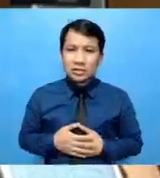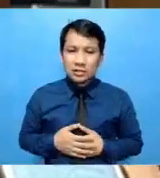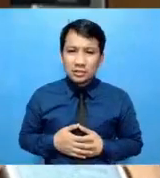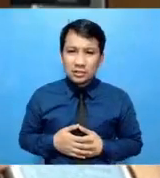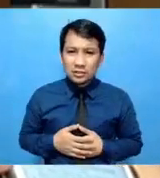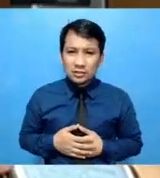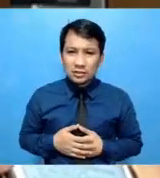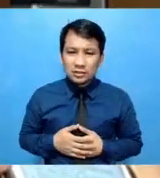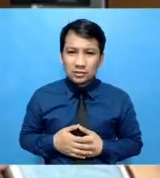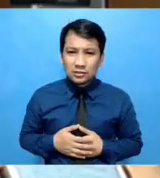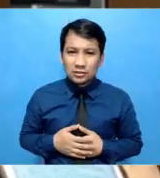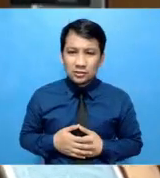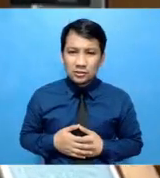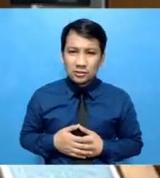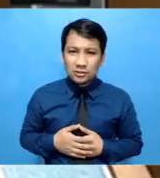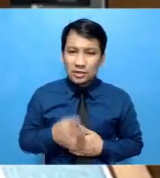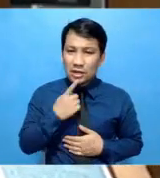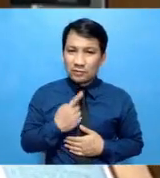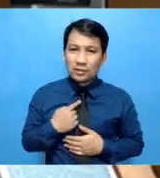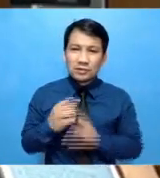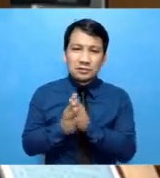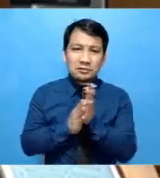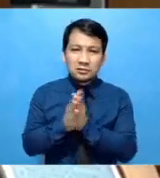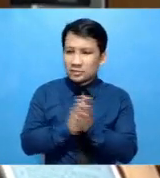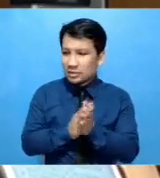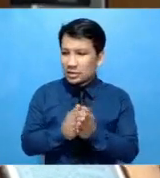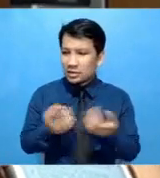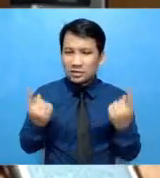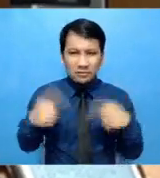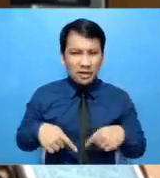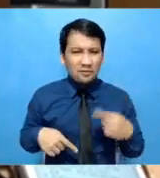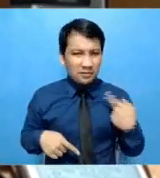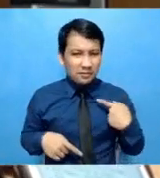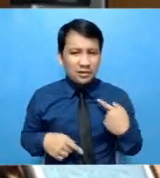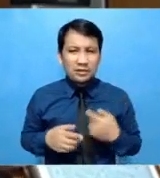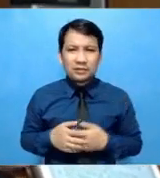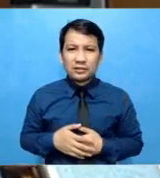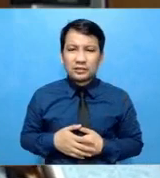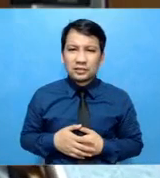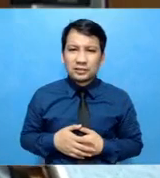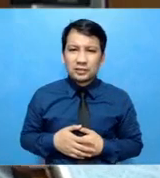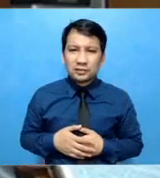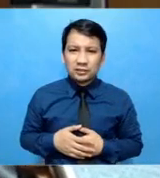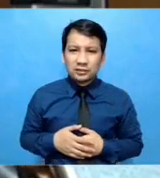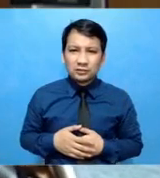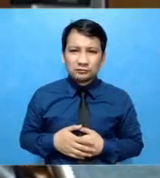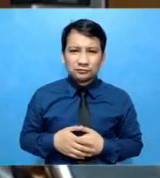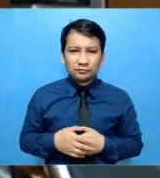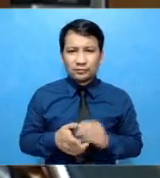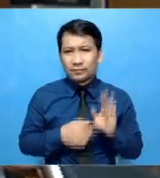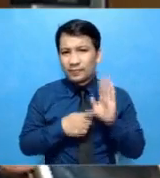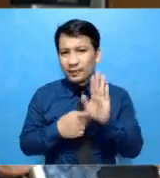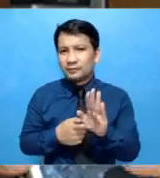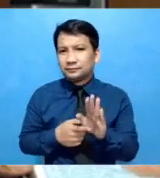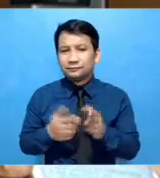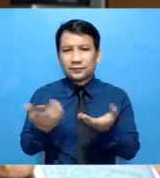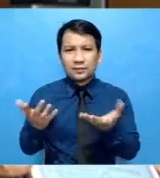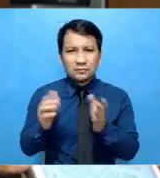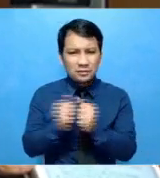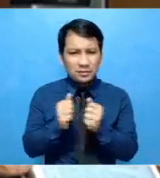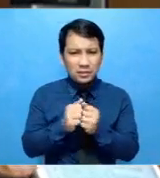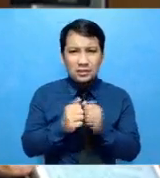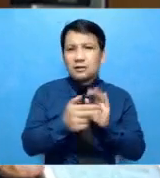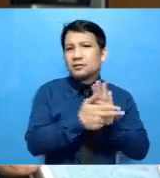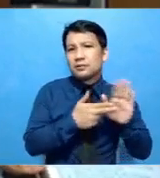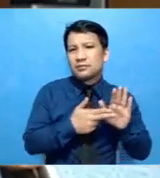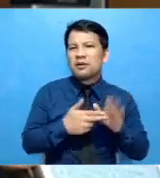Siyempre, ako din mismo excited din kung may ganun ba o wala eh, di ba? But either way, I think just being part of the brand is